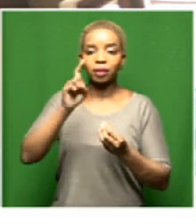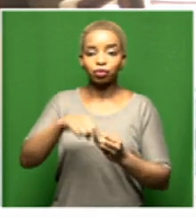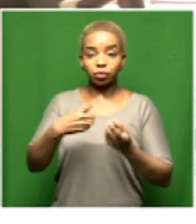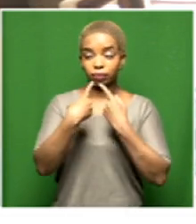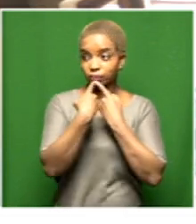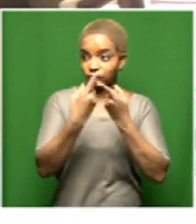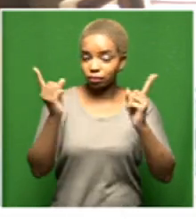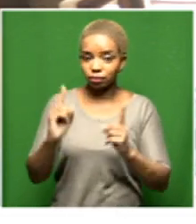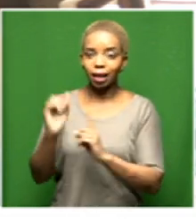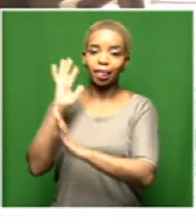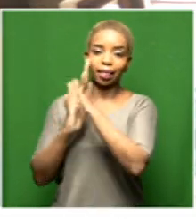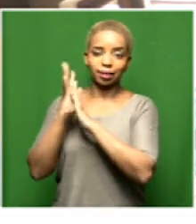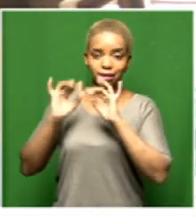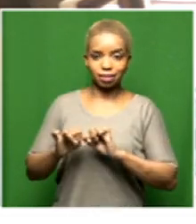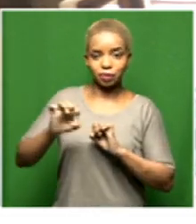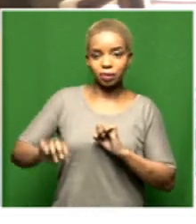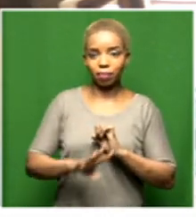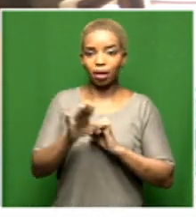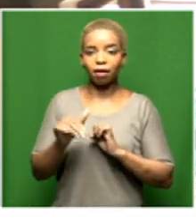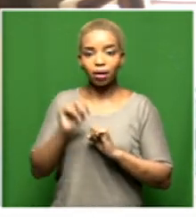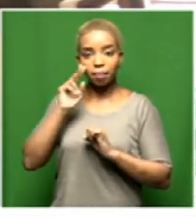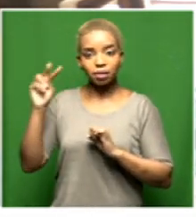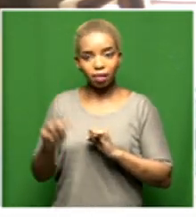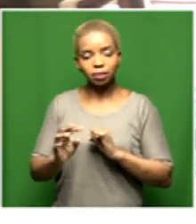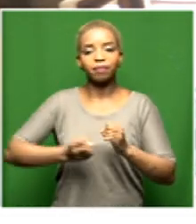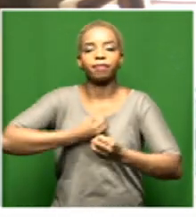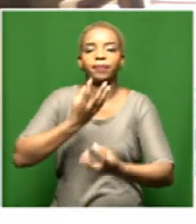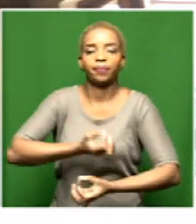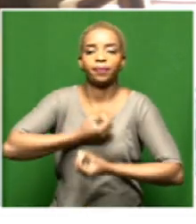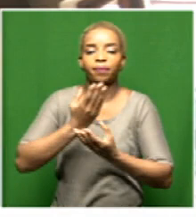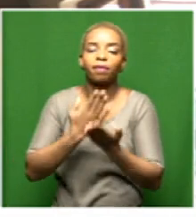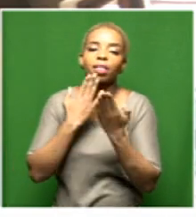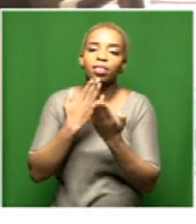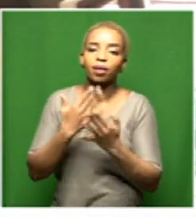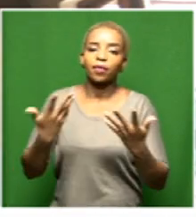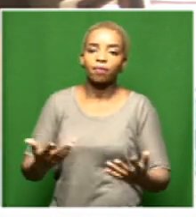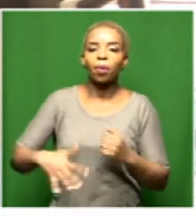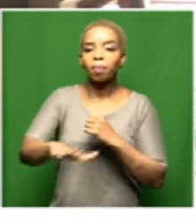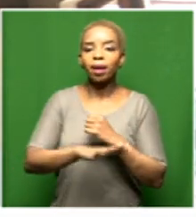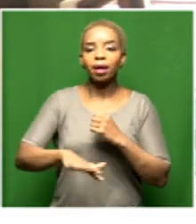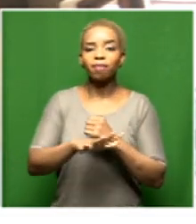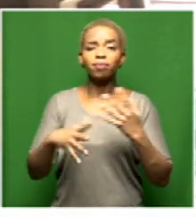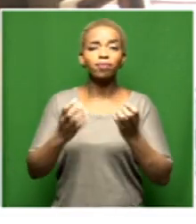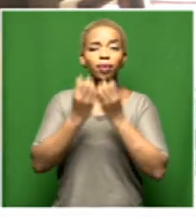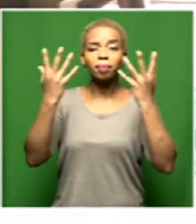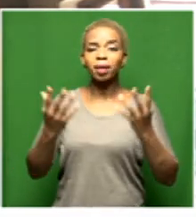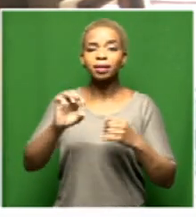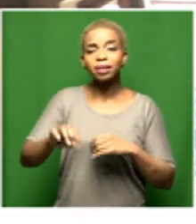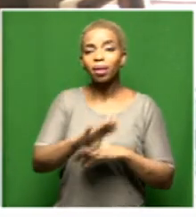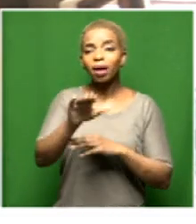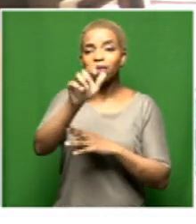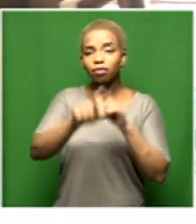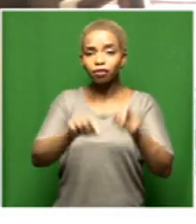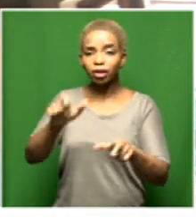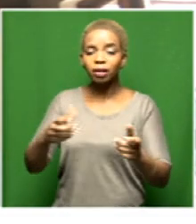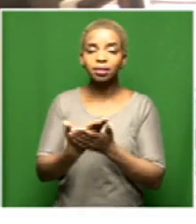African story and through a South African perspective. Thank you so much for providing that platform for so many South Africans to share their story on how